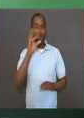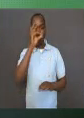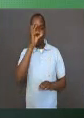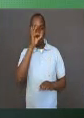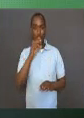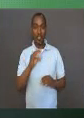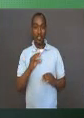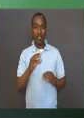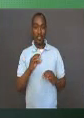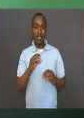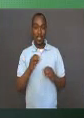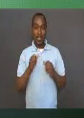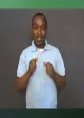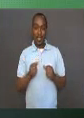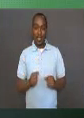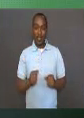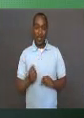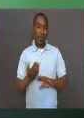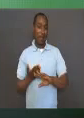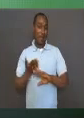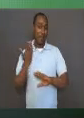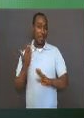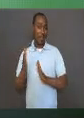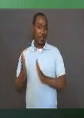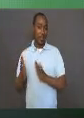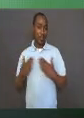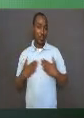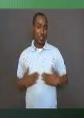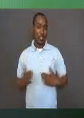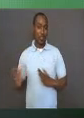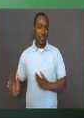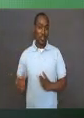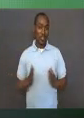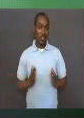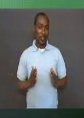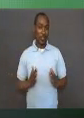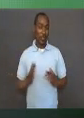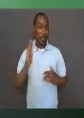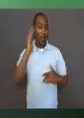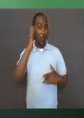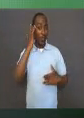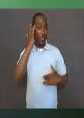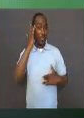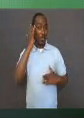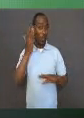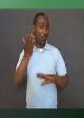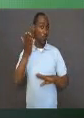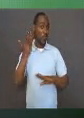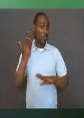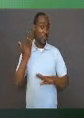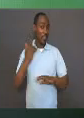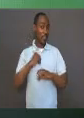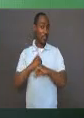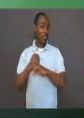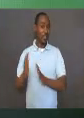were able to prepare their bodies to fight off the disease before it made